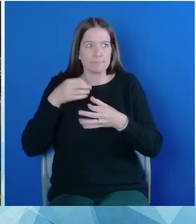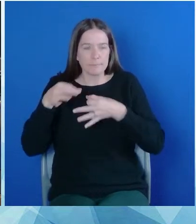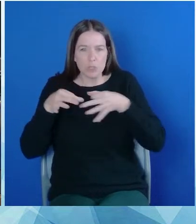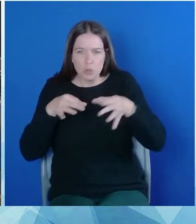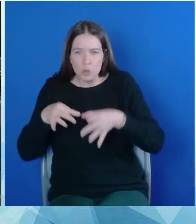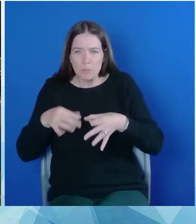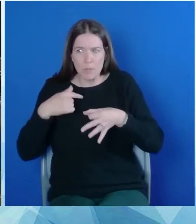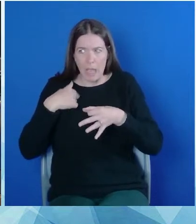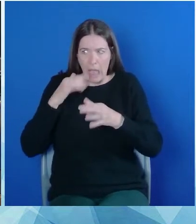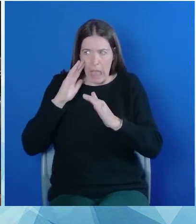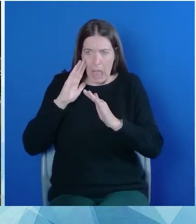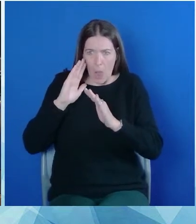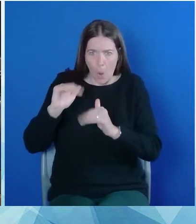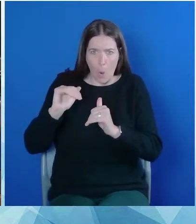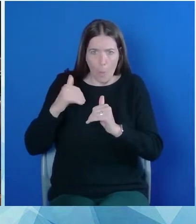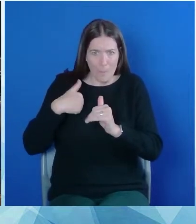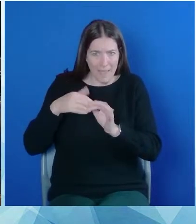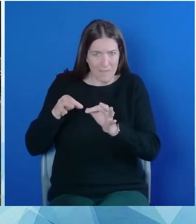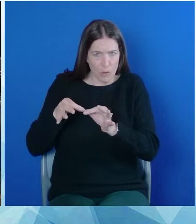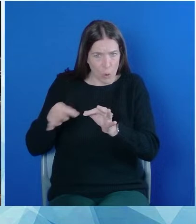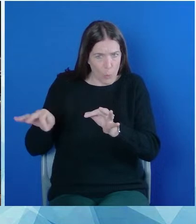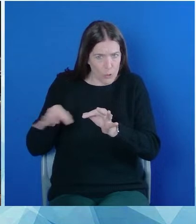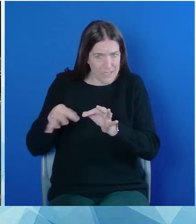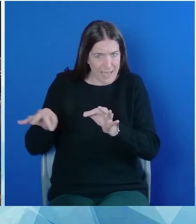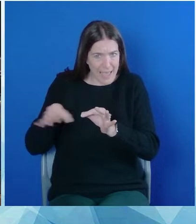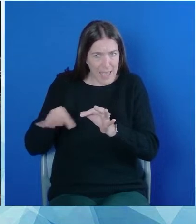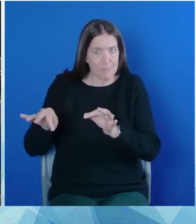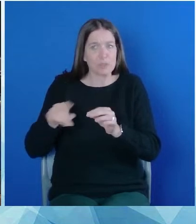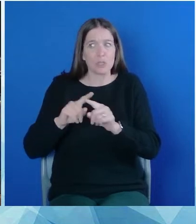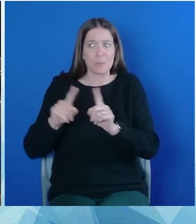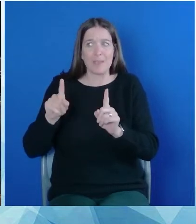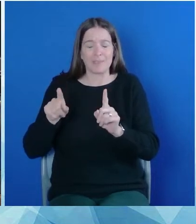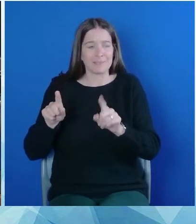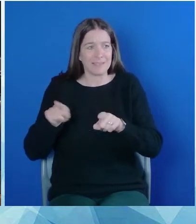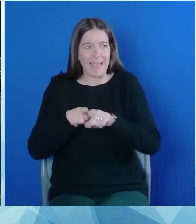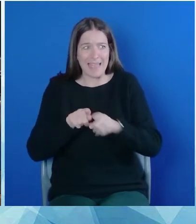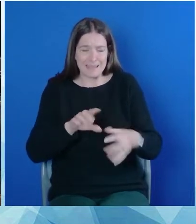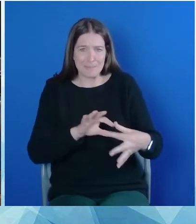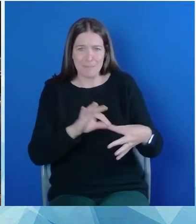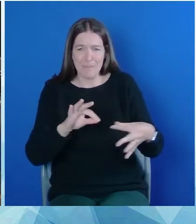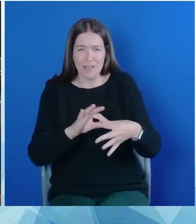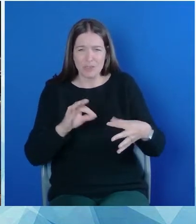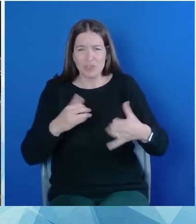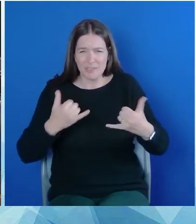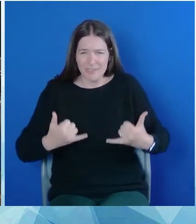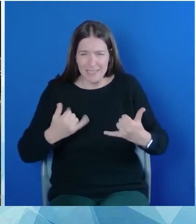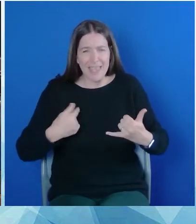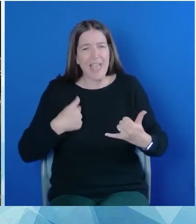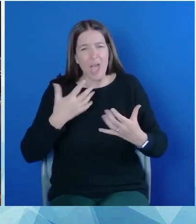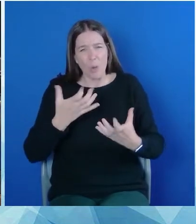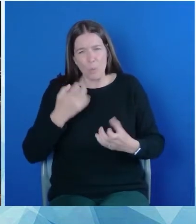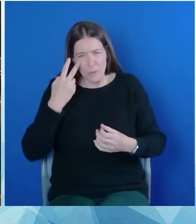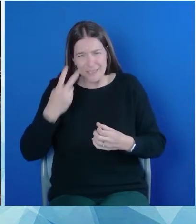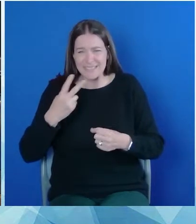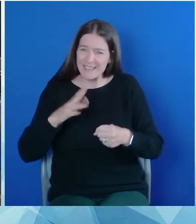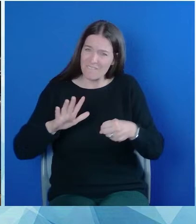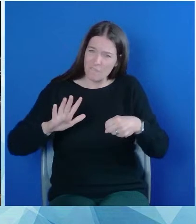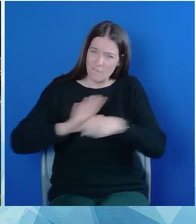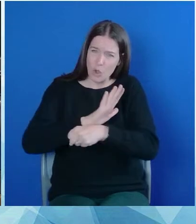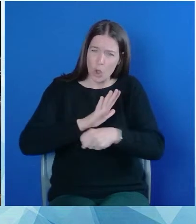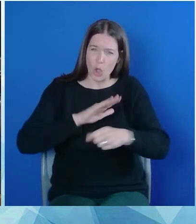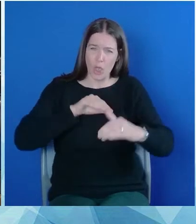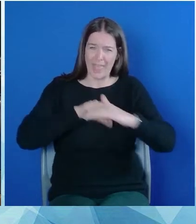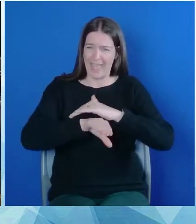closed caption, but as mentioned today, I would really like to see that there's full access in ASL